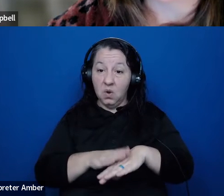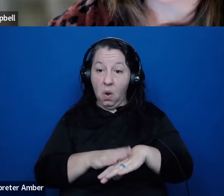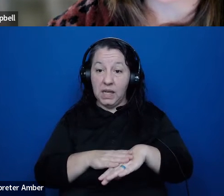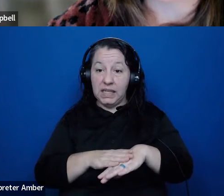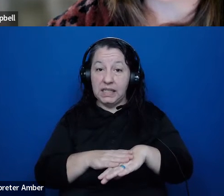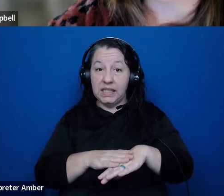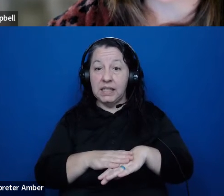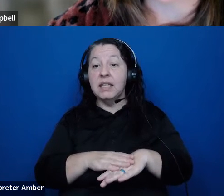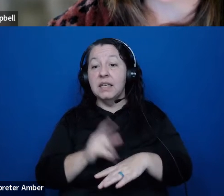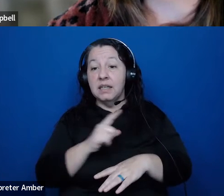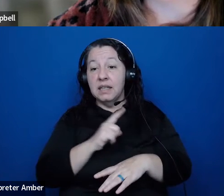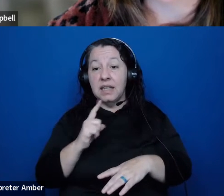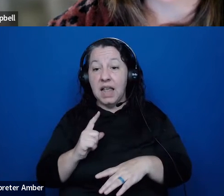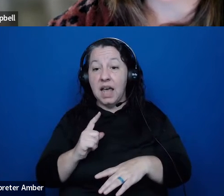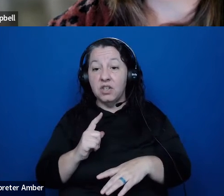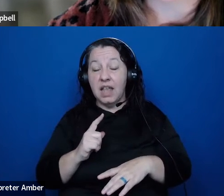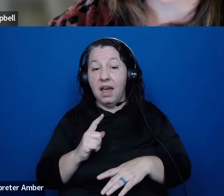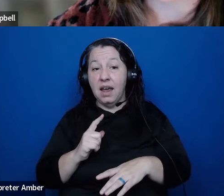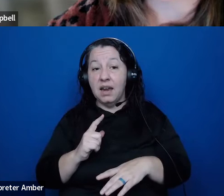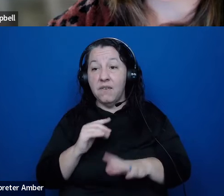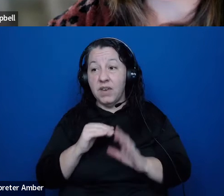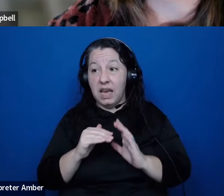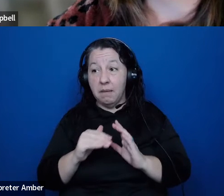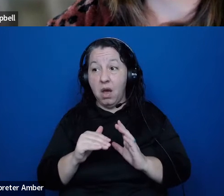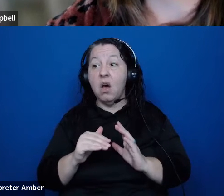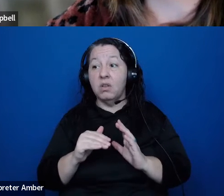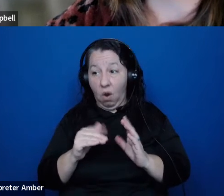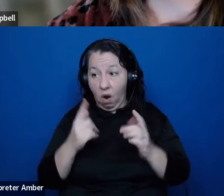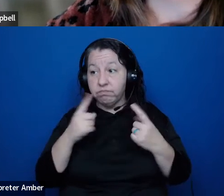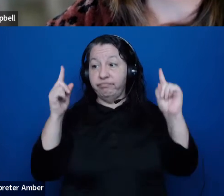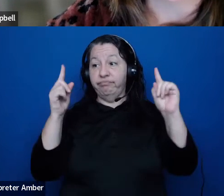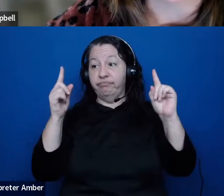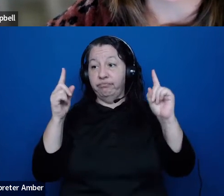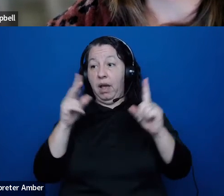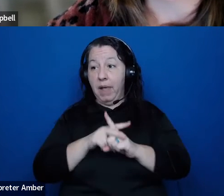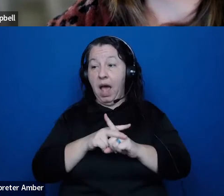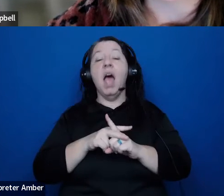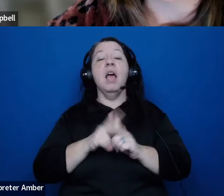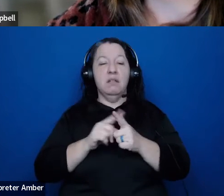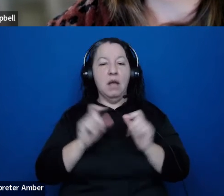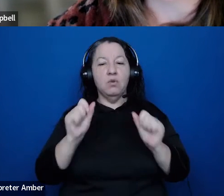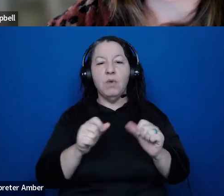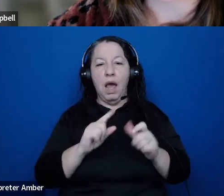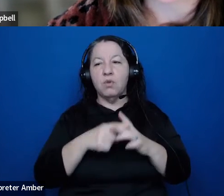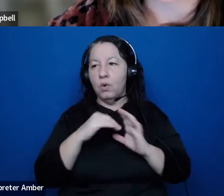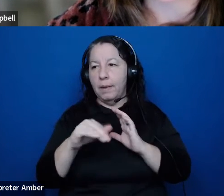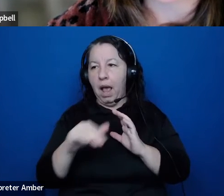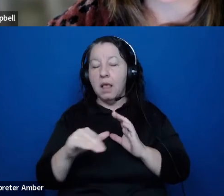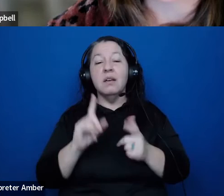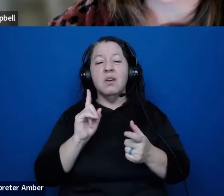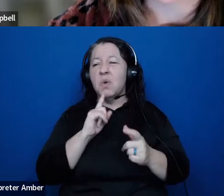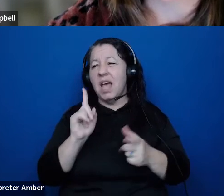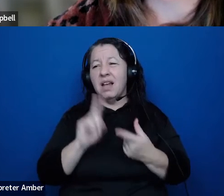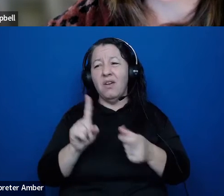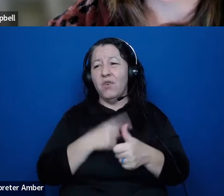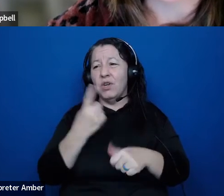the legislative emails have been enacted, because, you know, really until the first day of